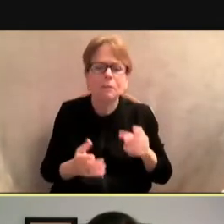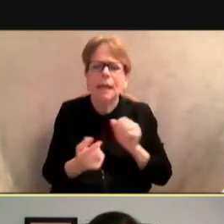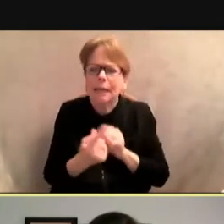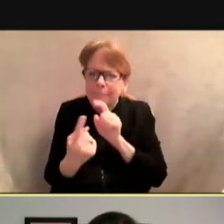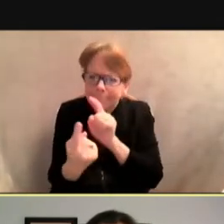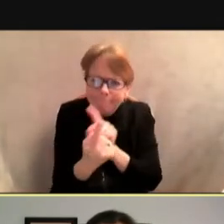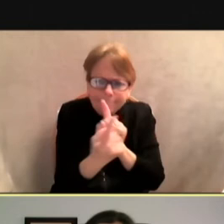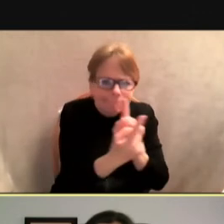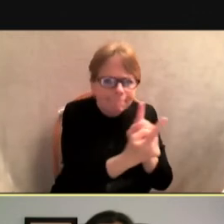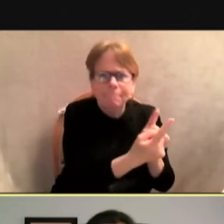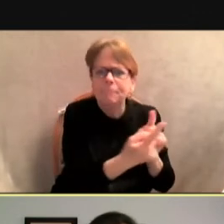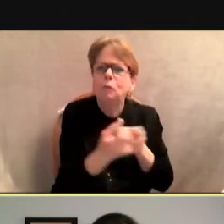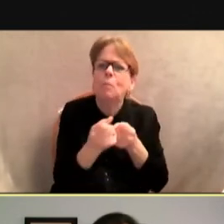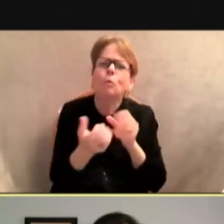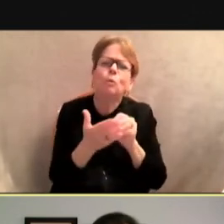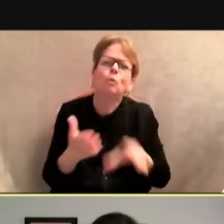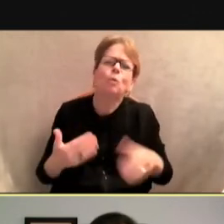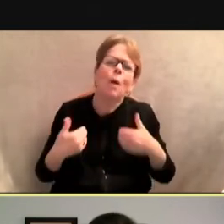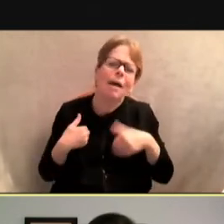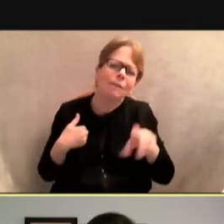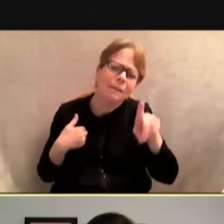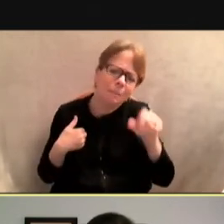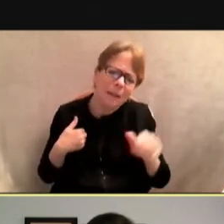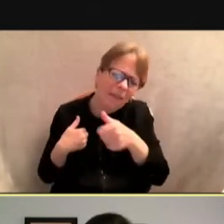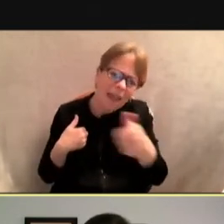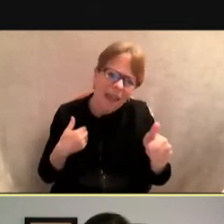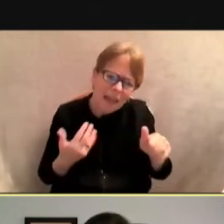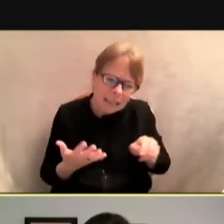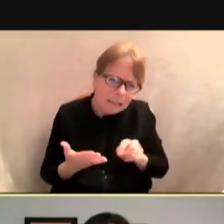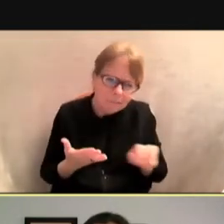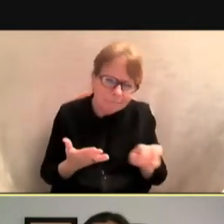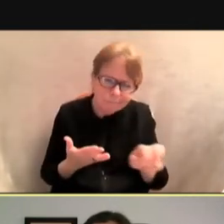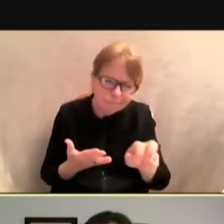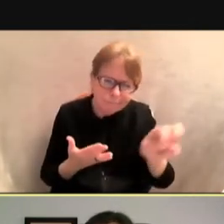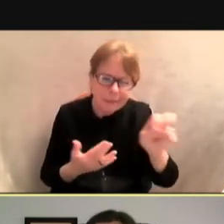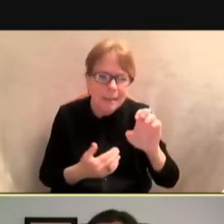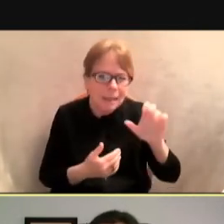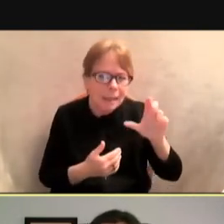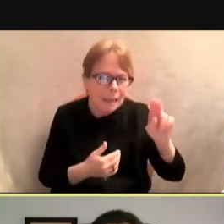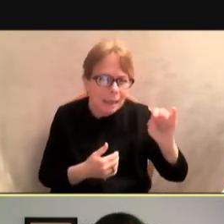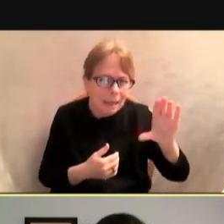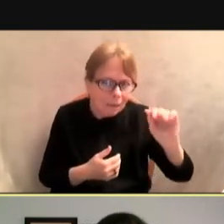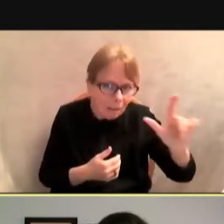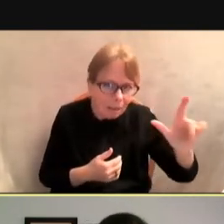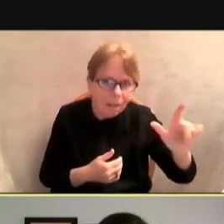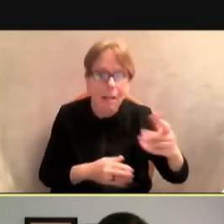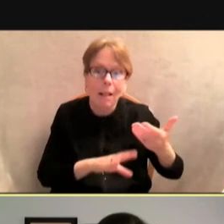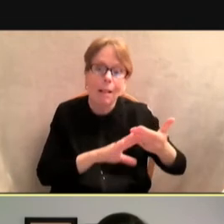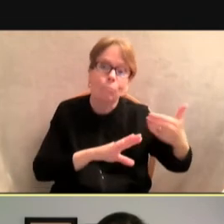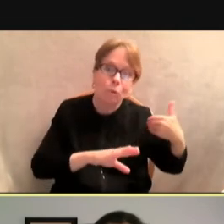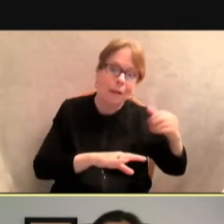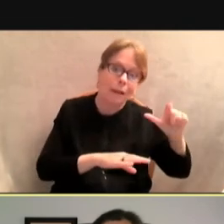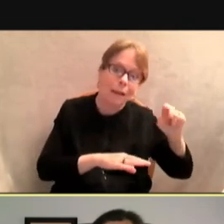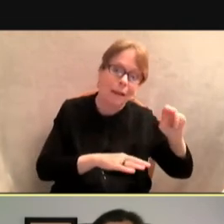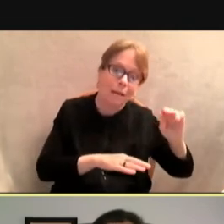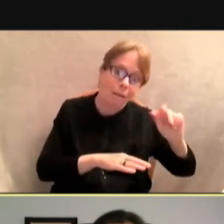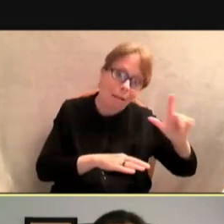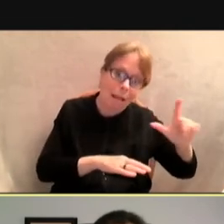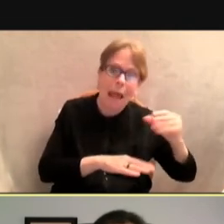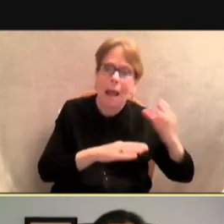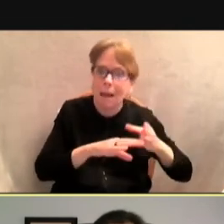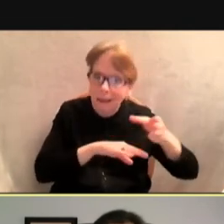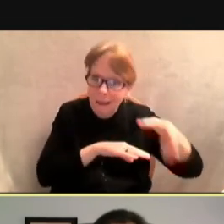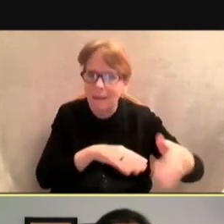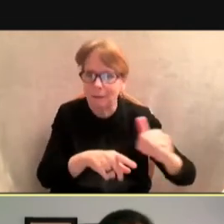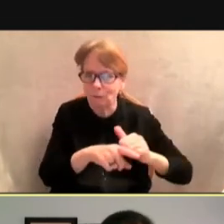and supports for students with disabilities as they navigate their preclinical and clinical work and plan for their next phases of training. Our